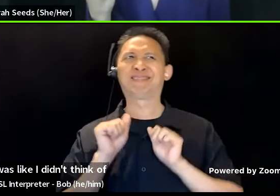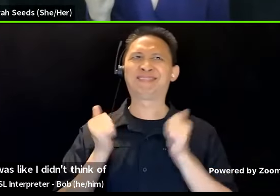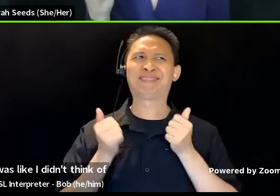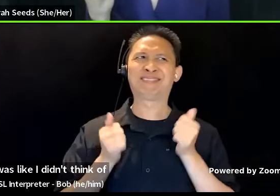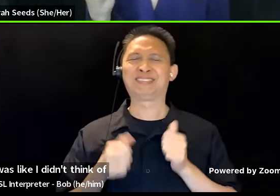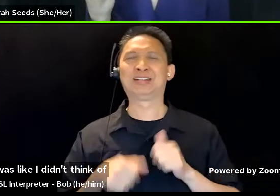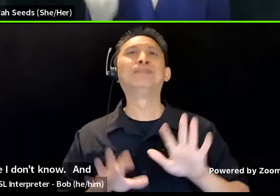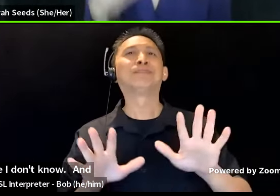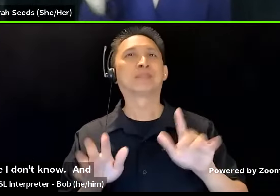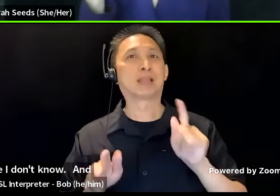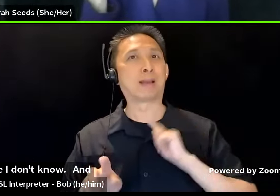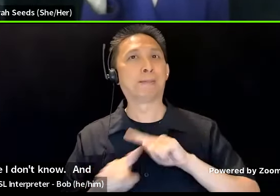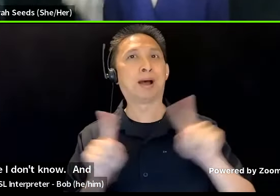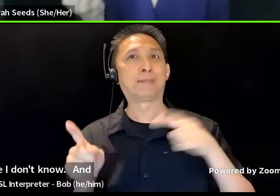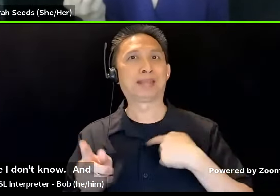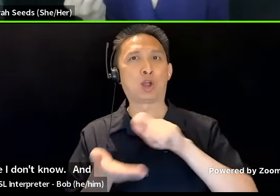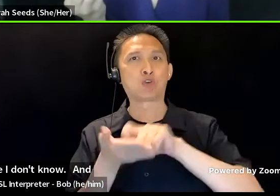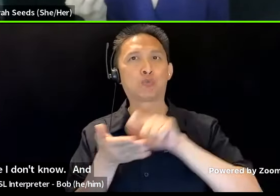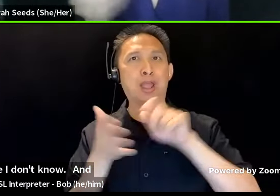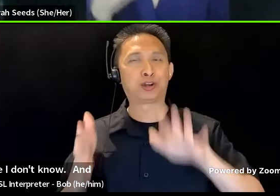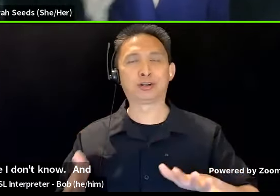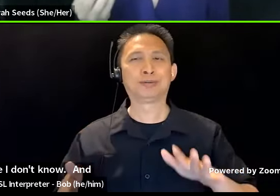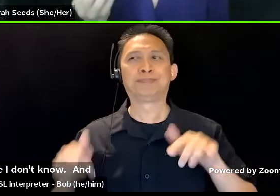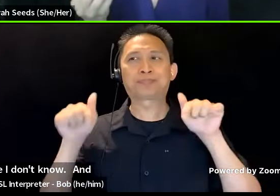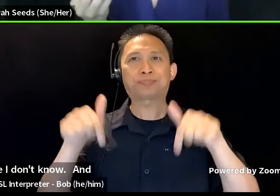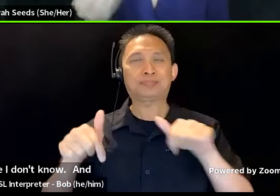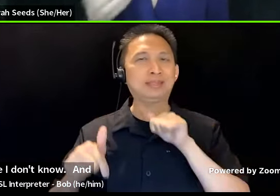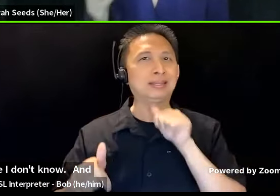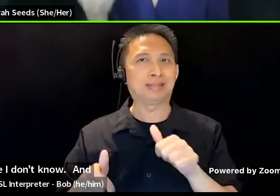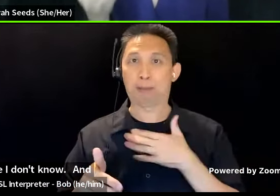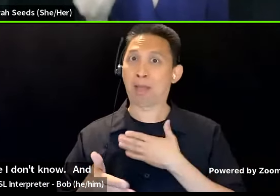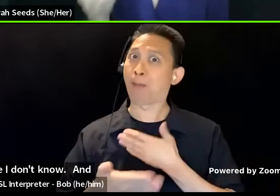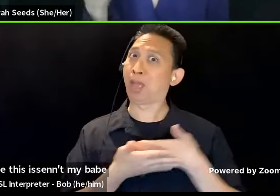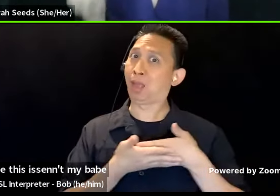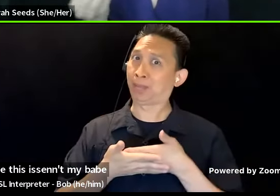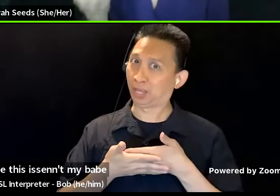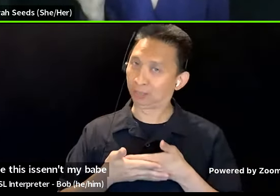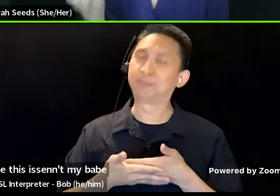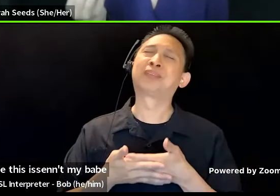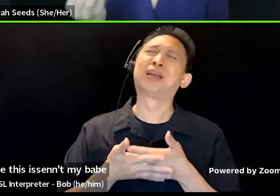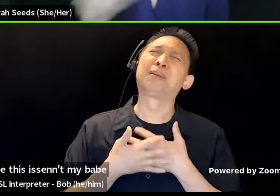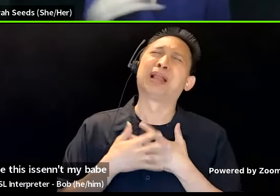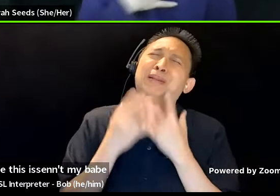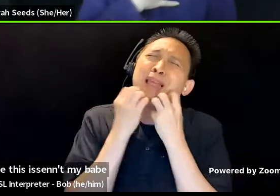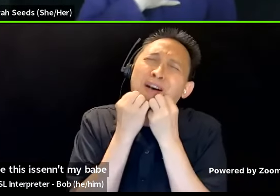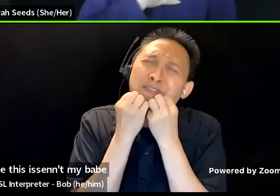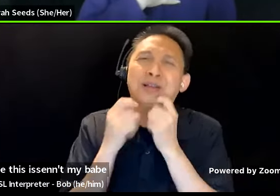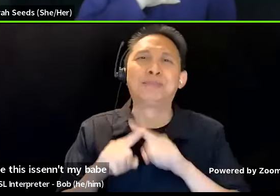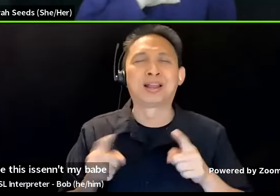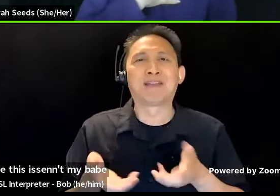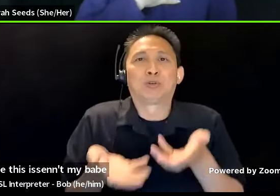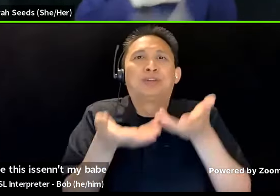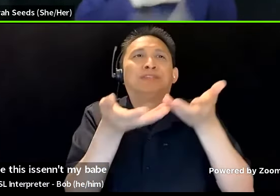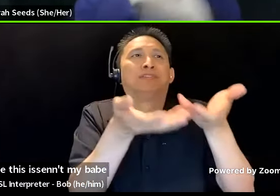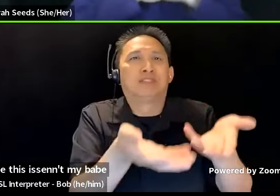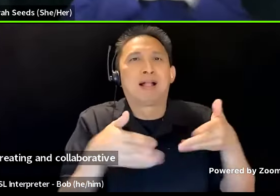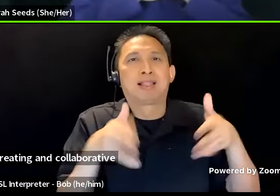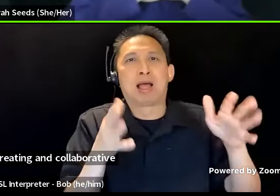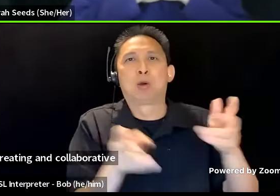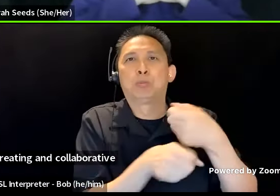my baby. This is something I'm creating and it's collaborative. And I have to make sure that it's the best that it can be. And I'm not going to